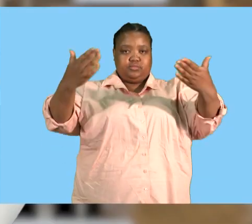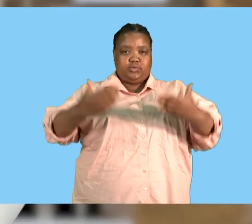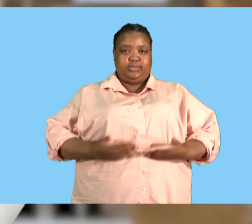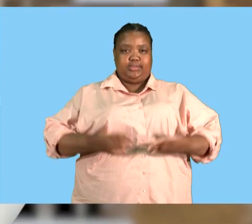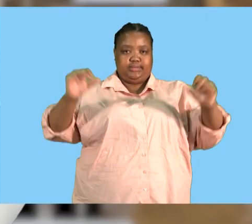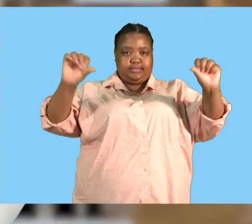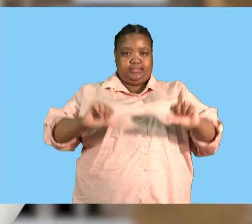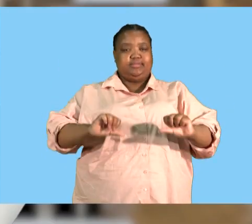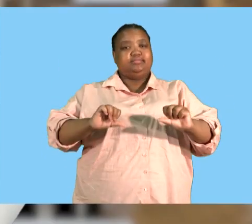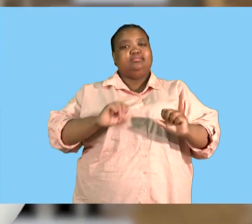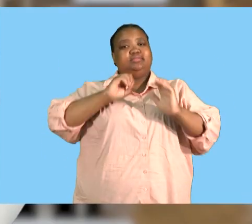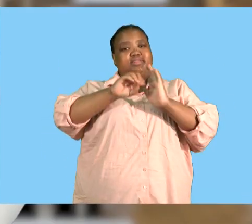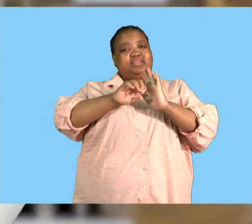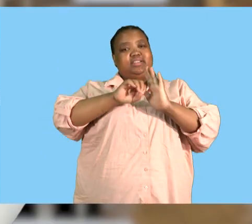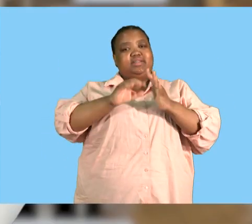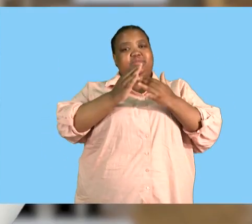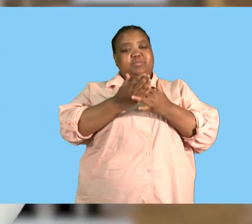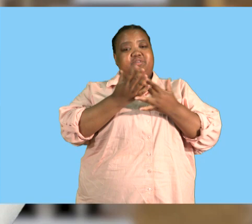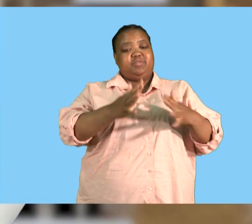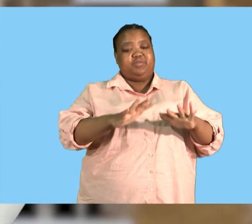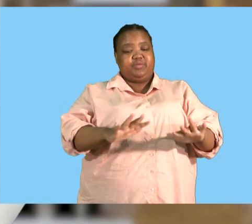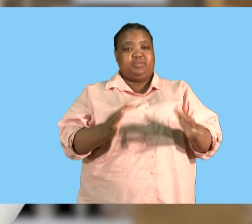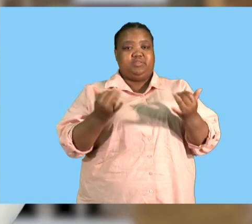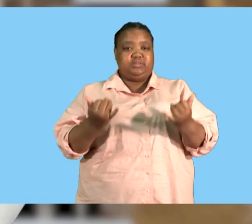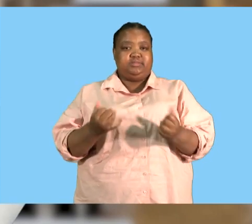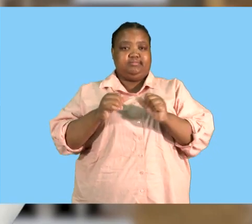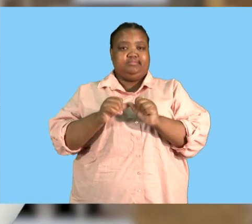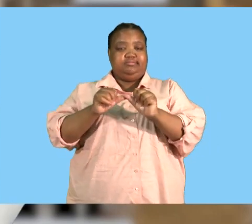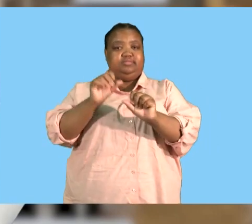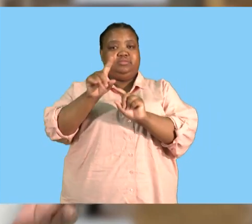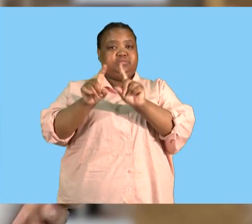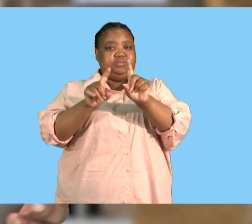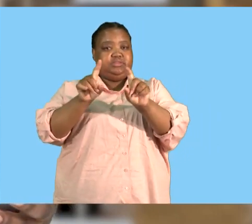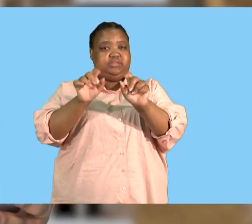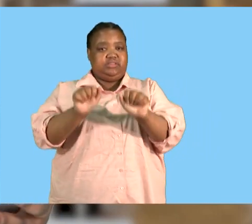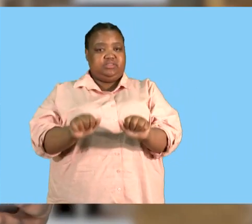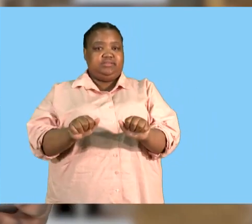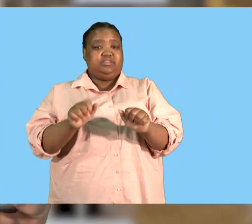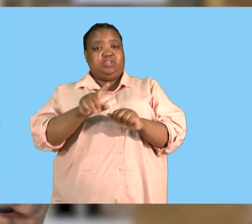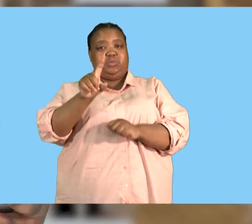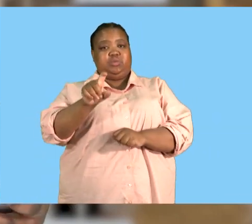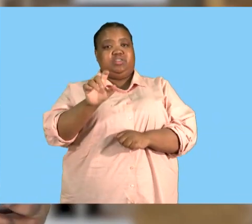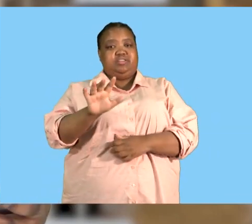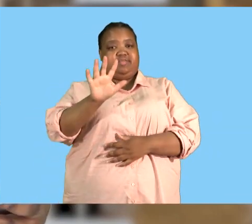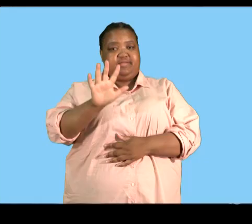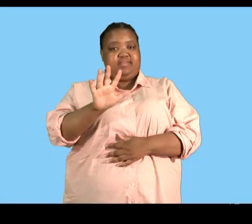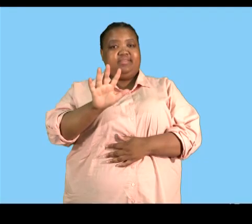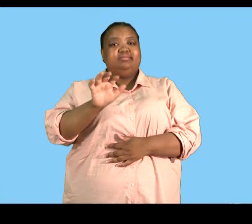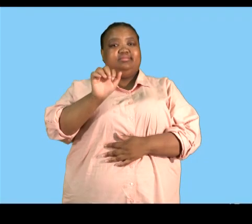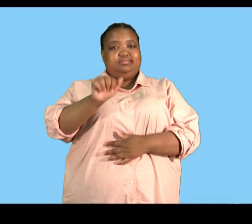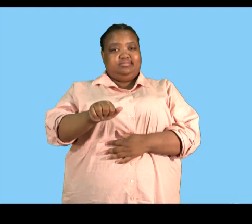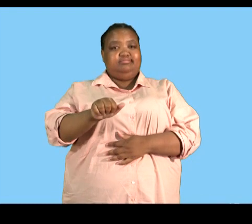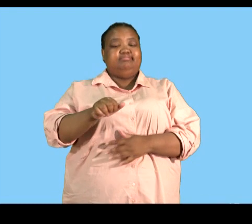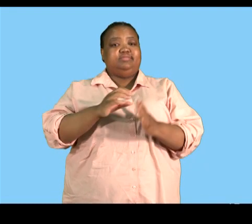Welcome back from an ad break. Now let us continue by looking at our questions, of which it's going to be question 5.